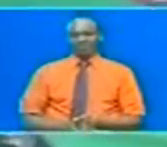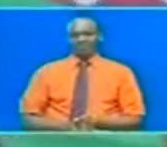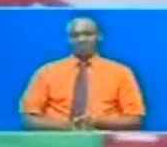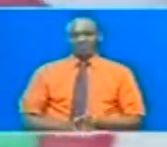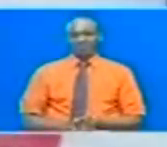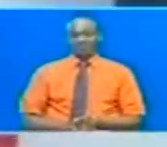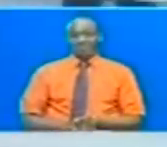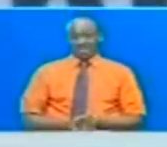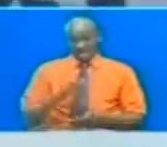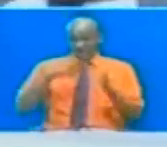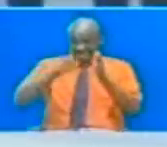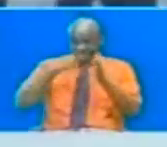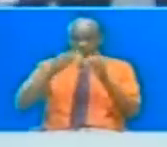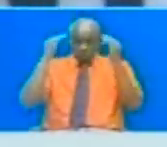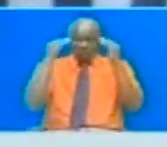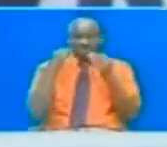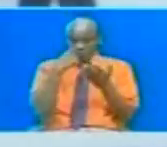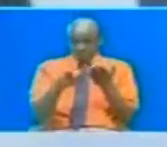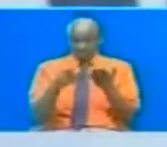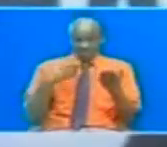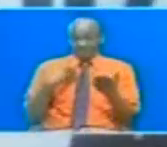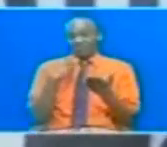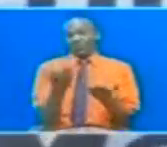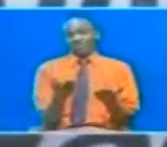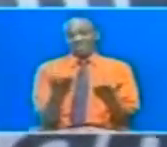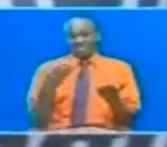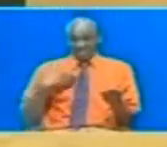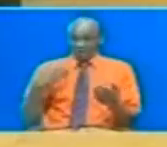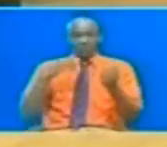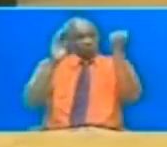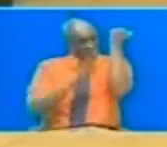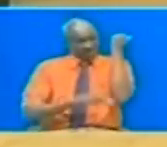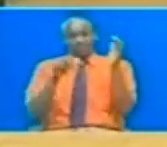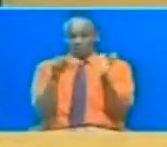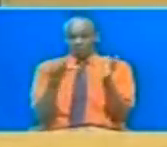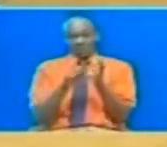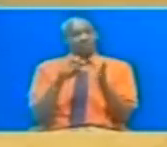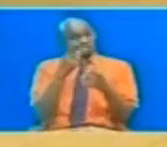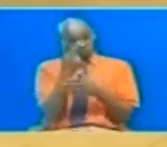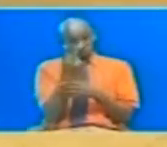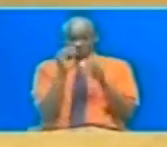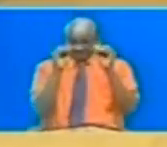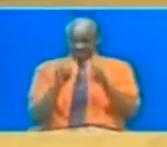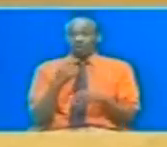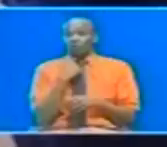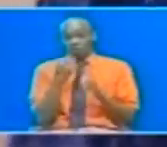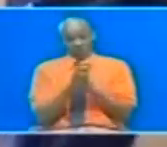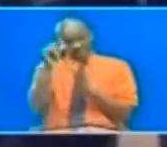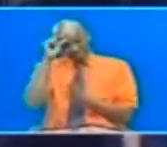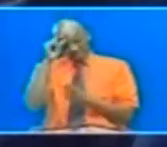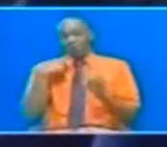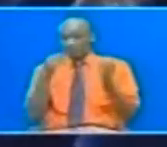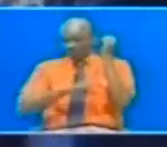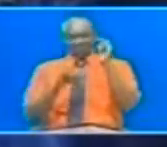The ruling by the Industrial Court is said to have been made so as not to worsen the ongoing impasse between two teachers' unions and the government.